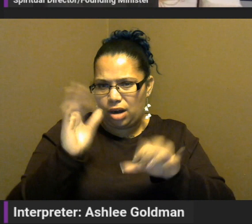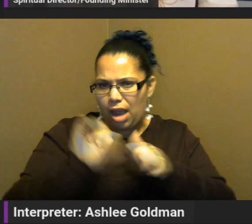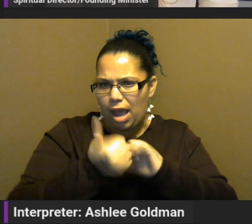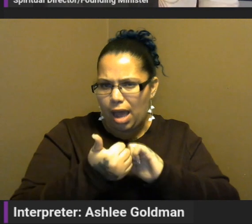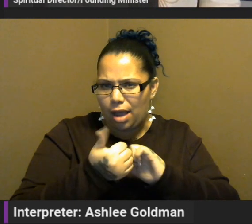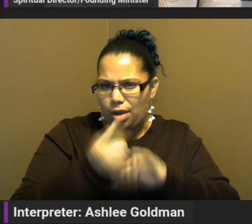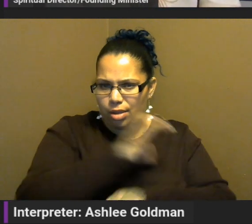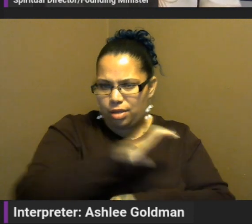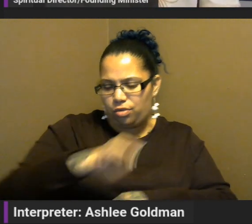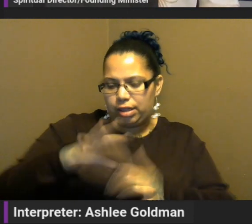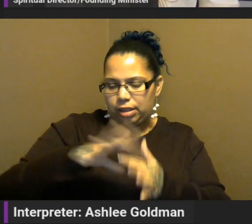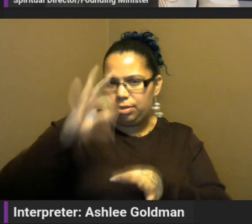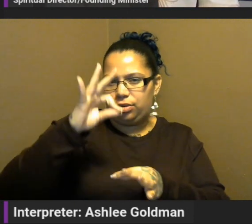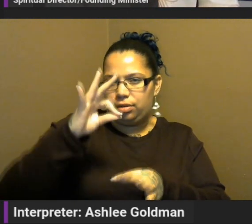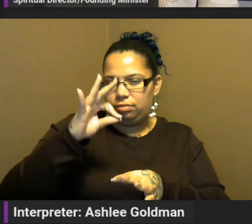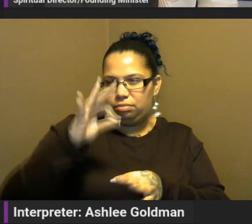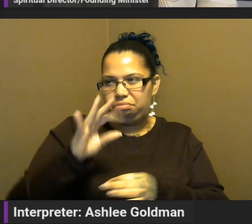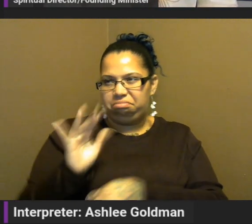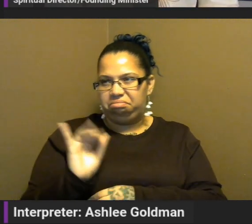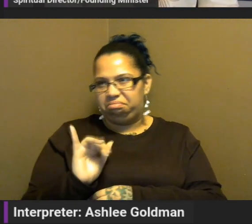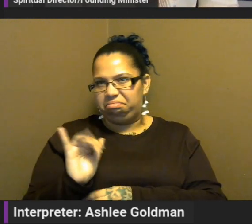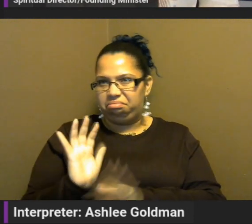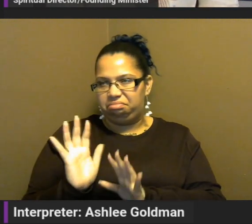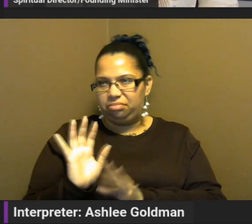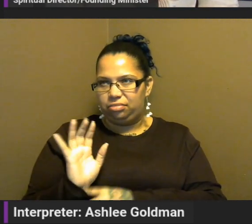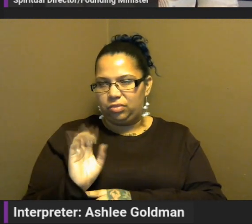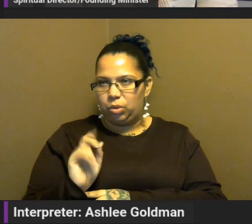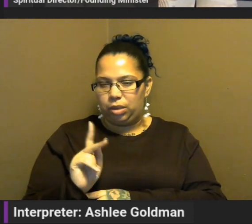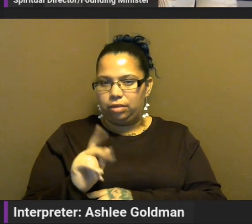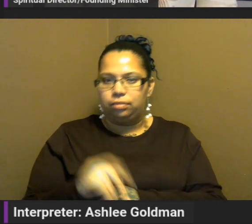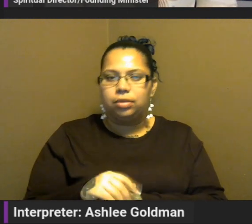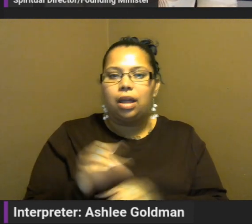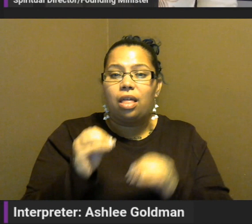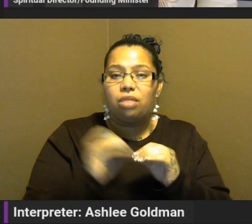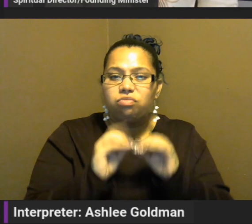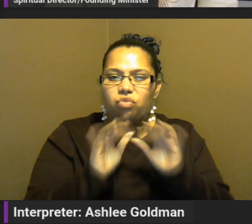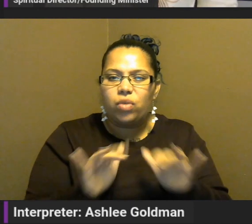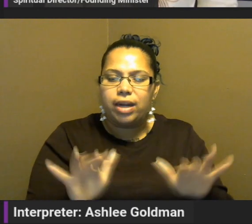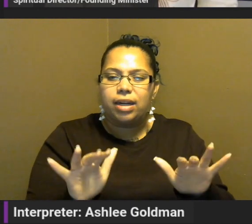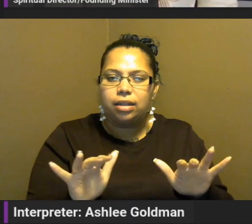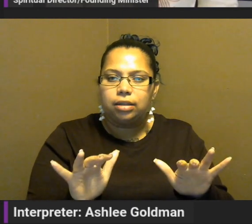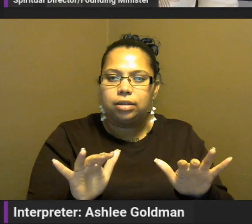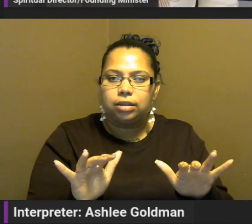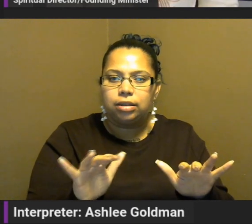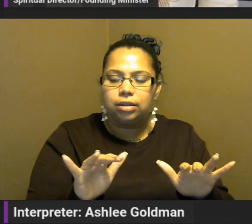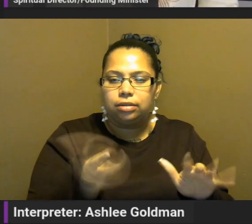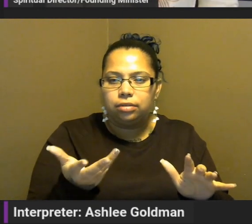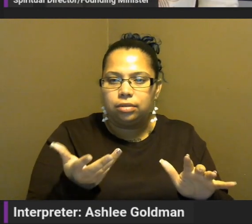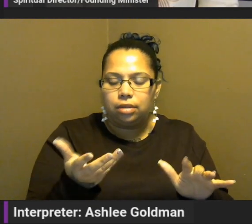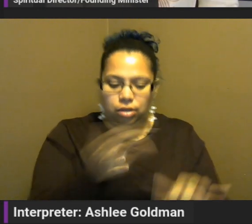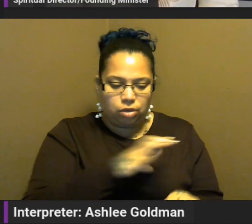In a minute. And the radiance which it, the Christ Spirit, which it casts upon us.